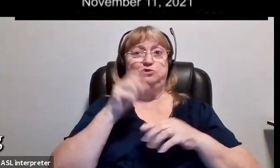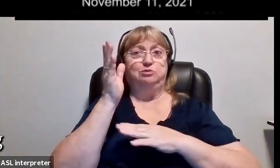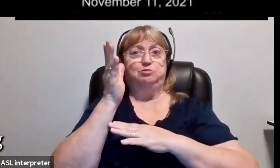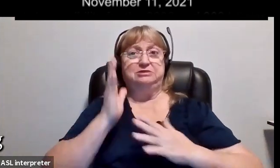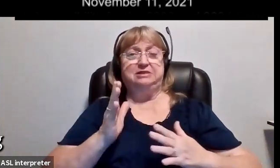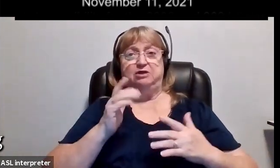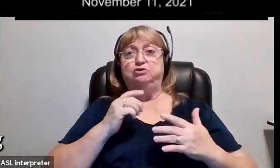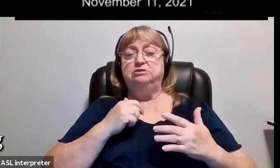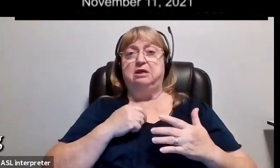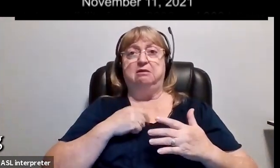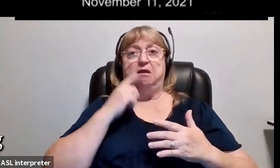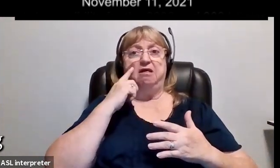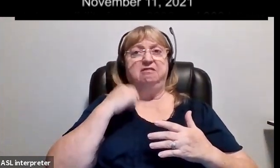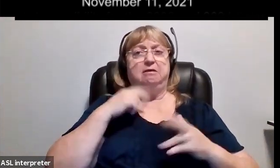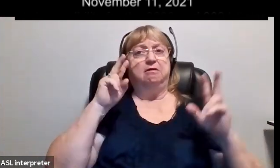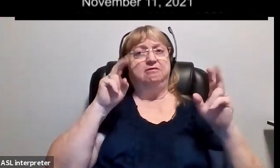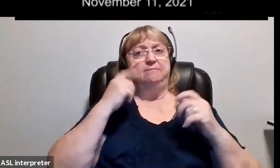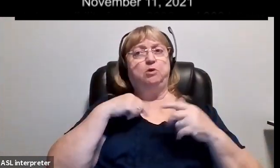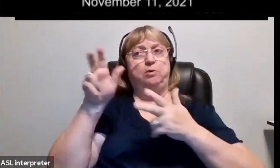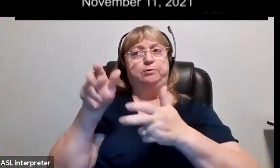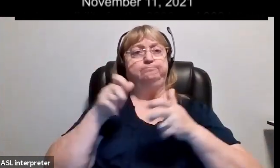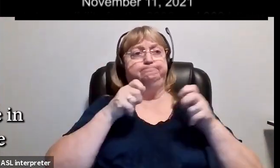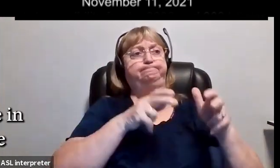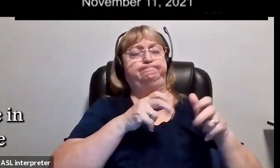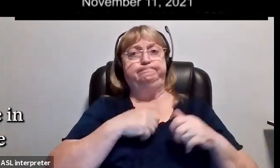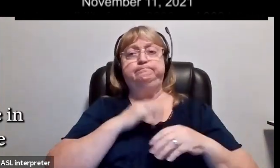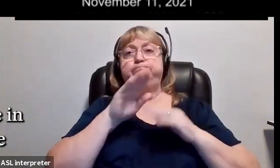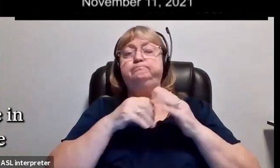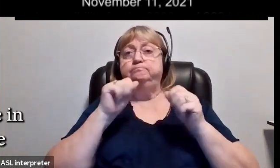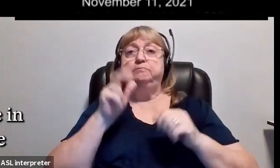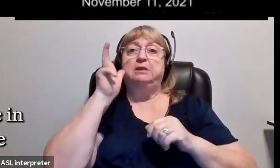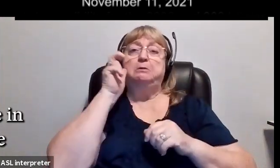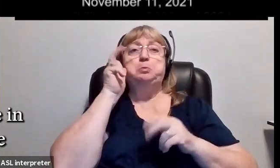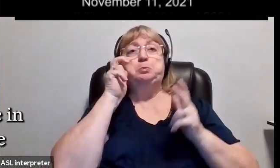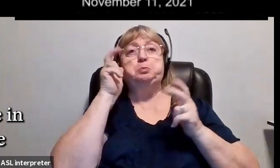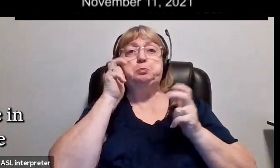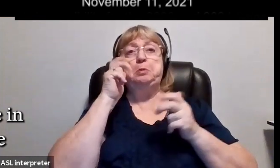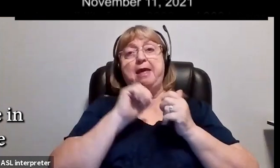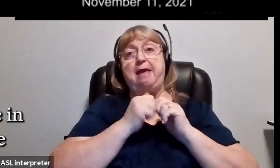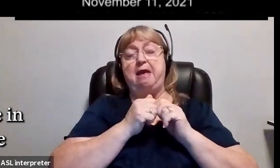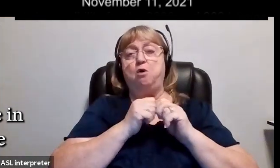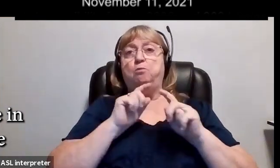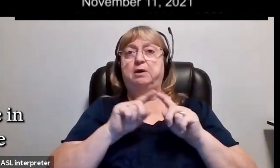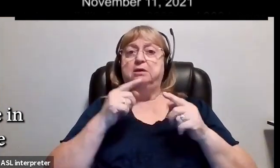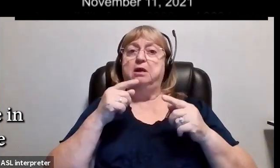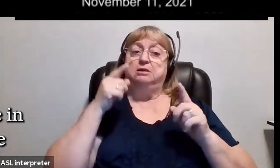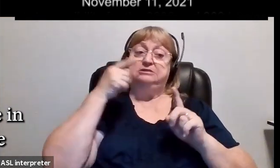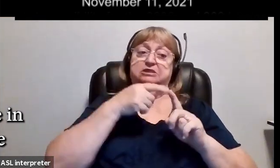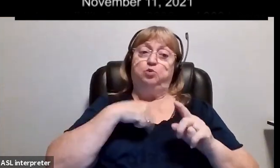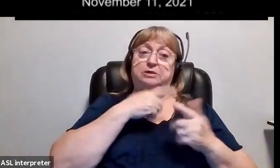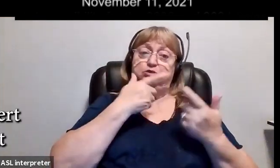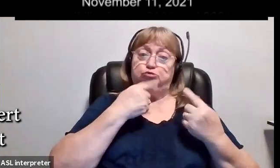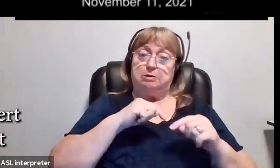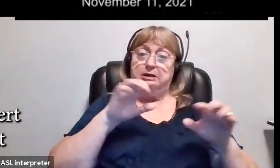a theme that we're going to be reiterating is that we can all listen to how to do things, but until we dive in and just try to do a little bit